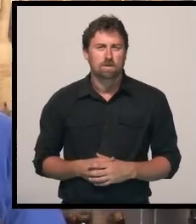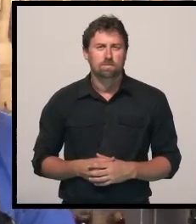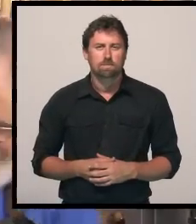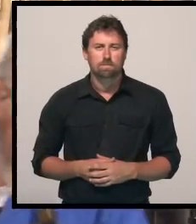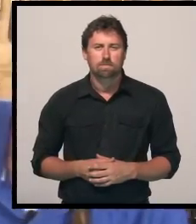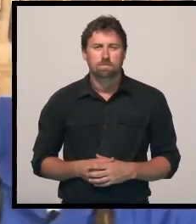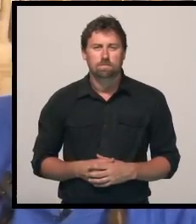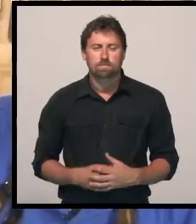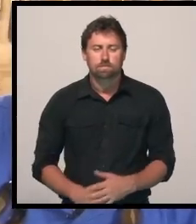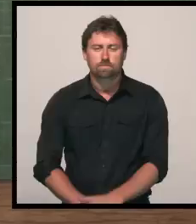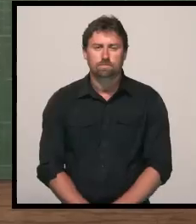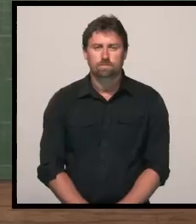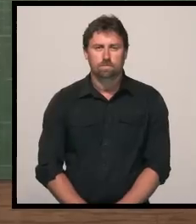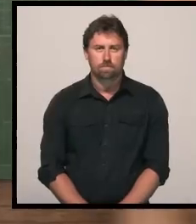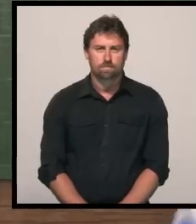Set the top up.